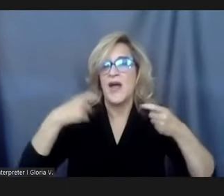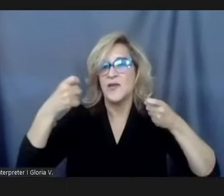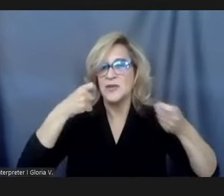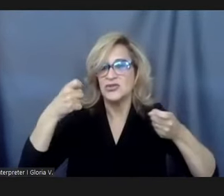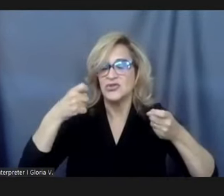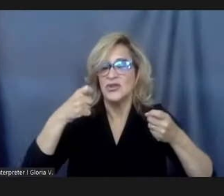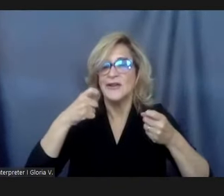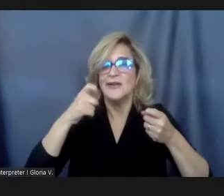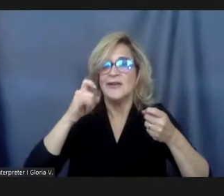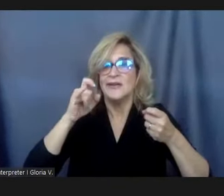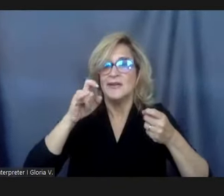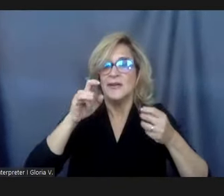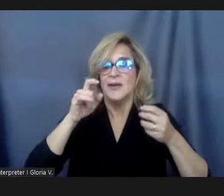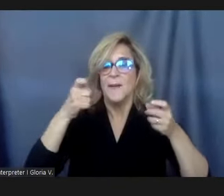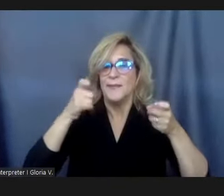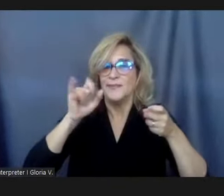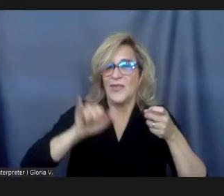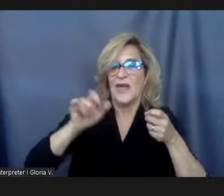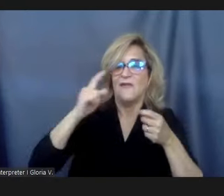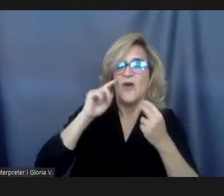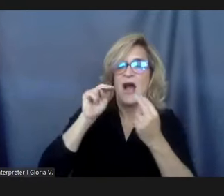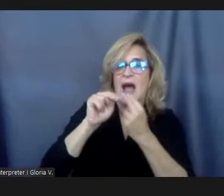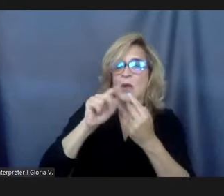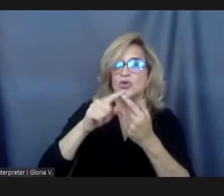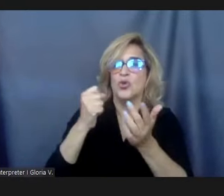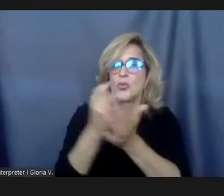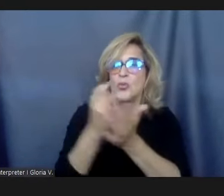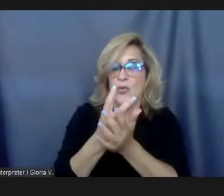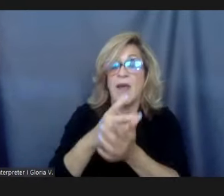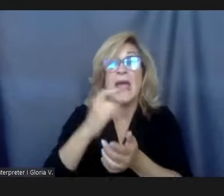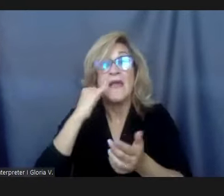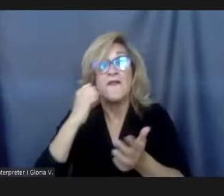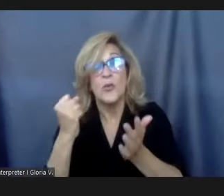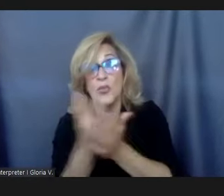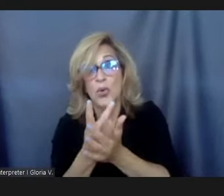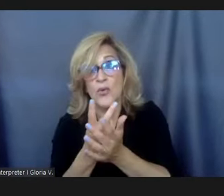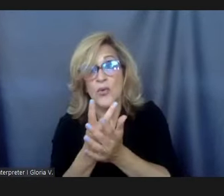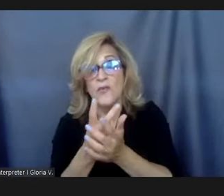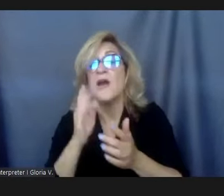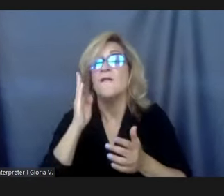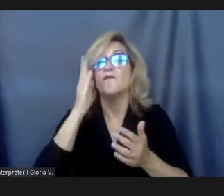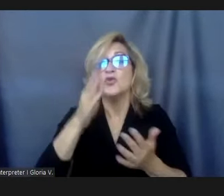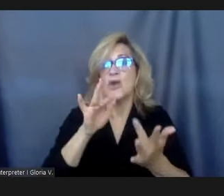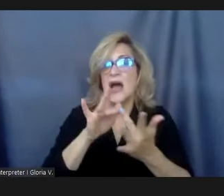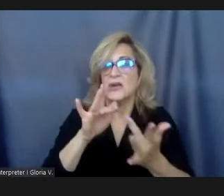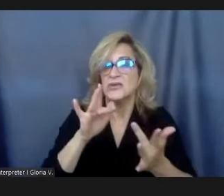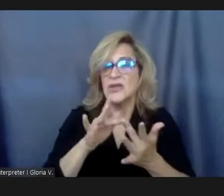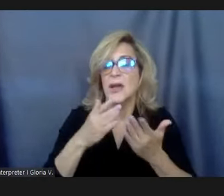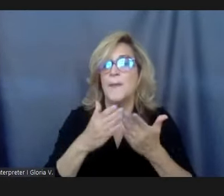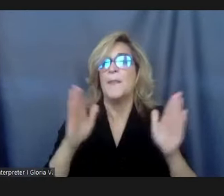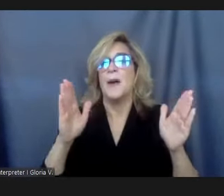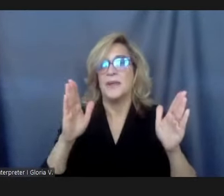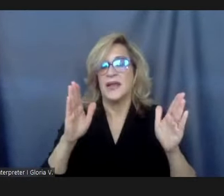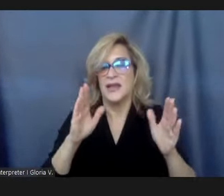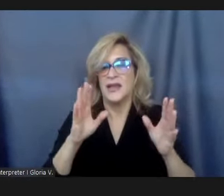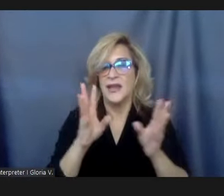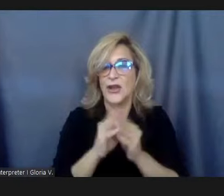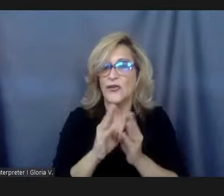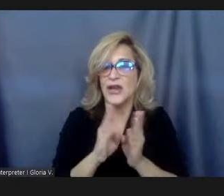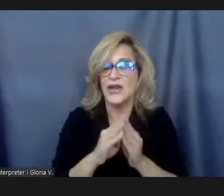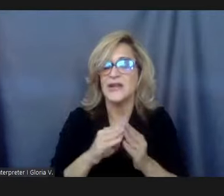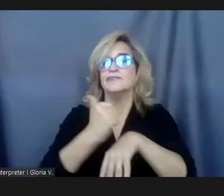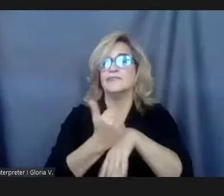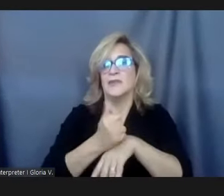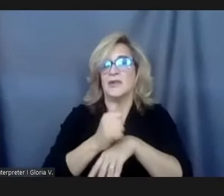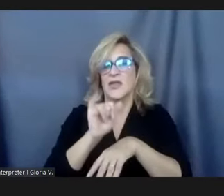environmental determination. If approved by Federal Highway Administration, future outreach and public hearings will be held as part of the implementation and